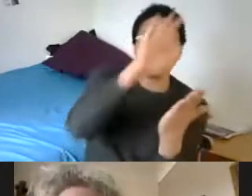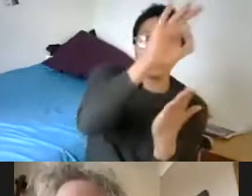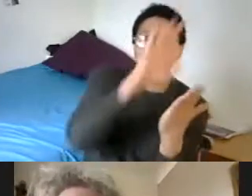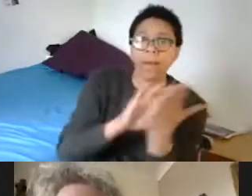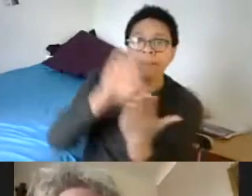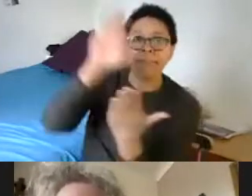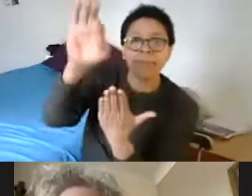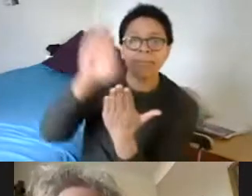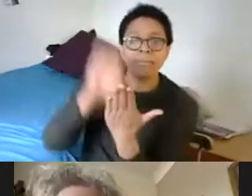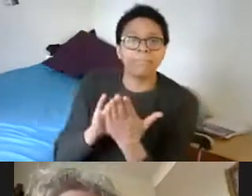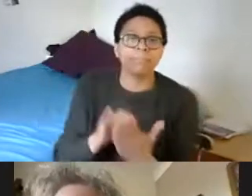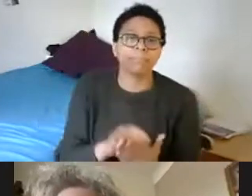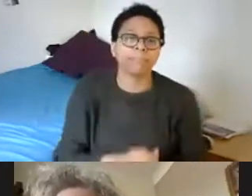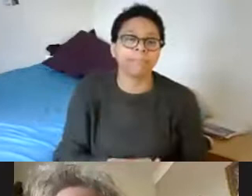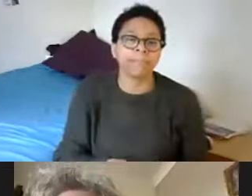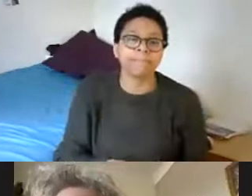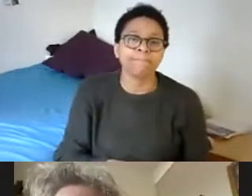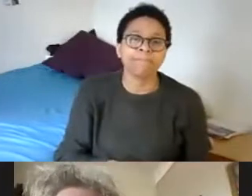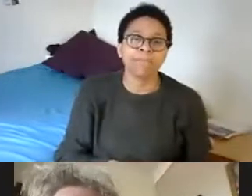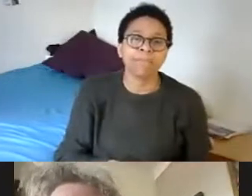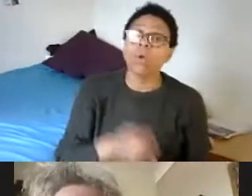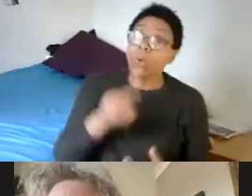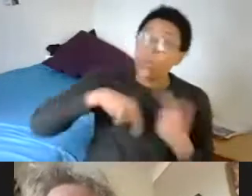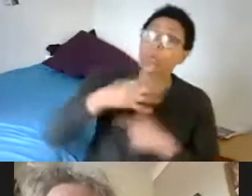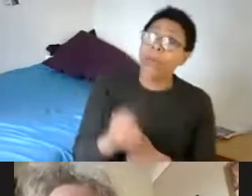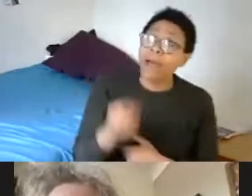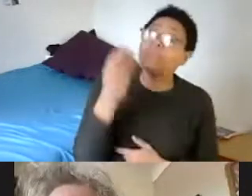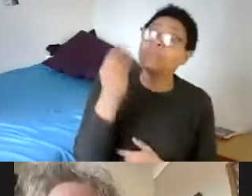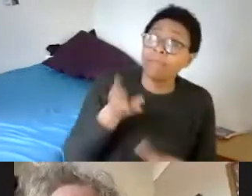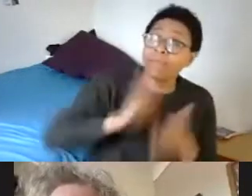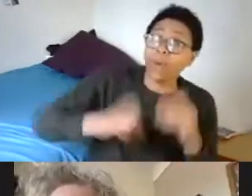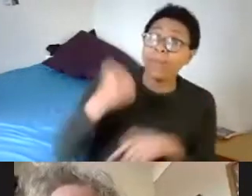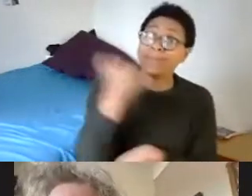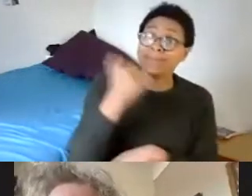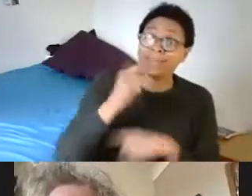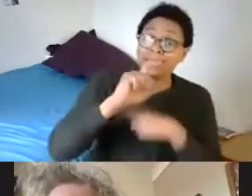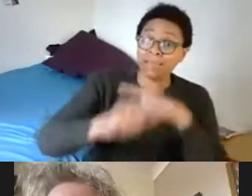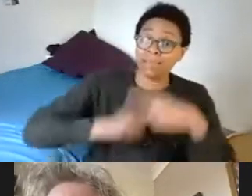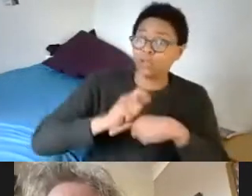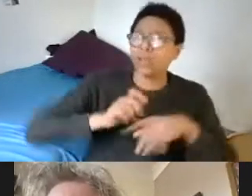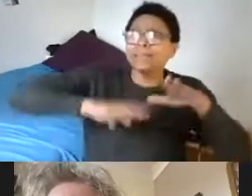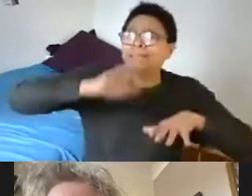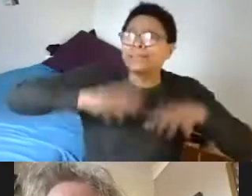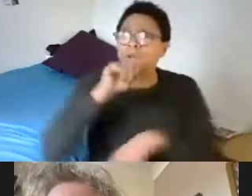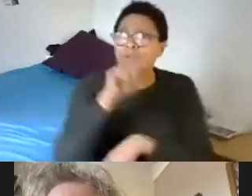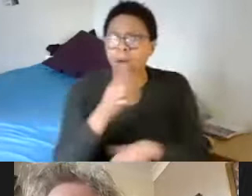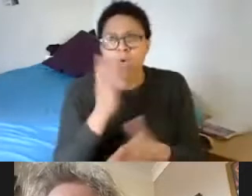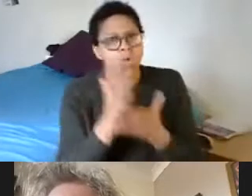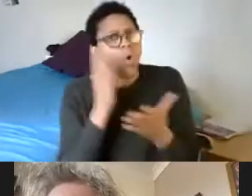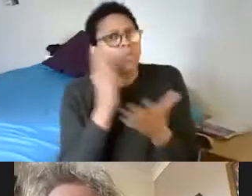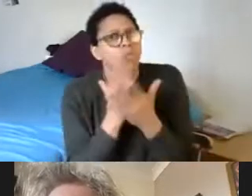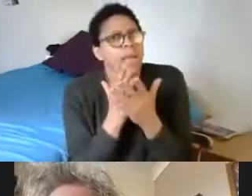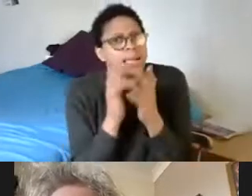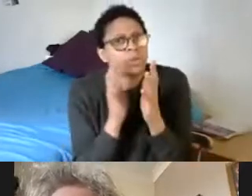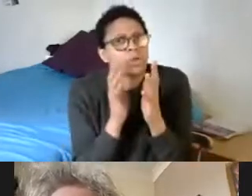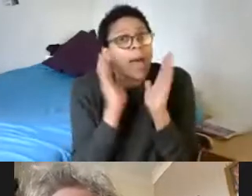actually have some from the 16th century, which is similar to that. Where you can imagine they're very fragile because the